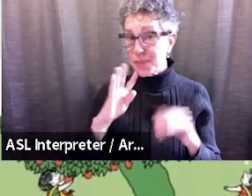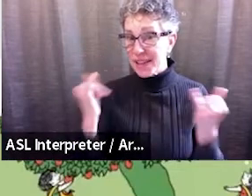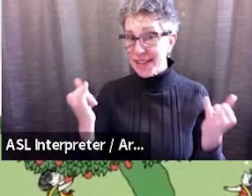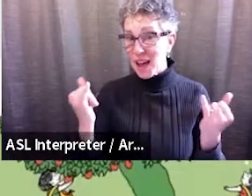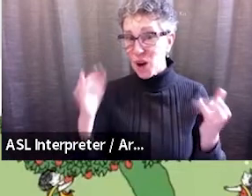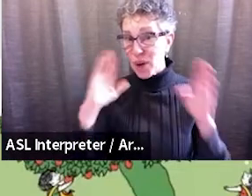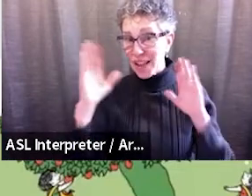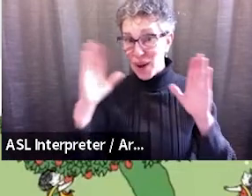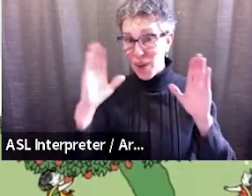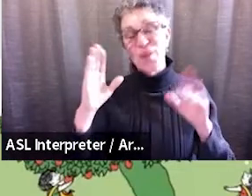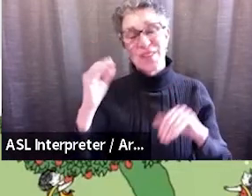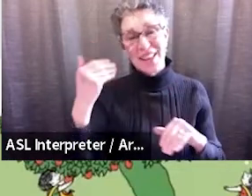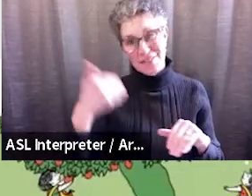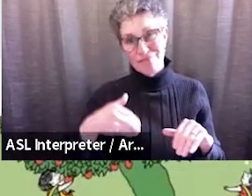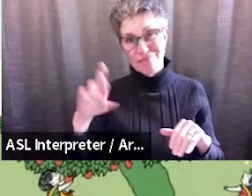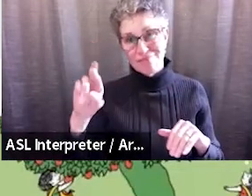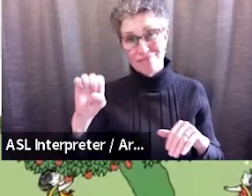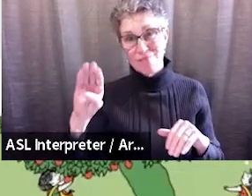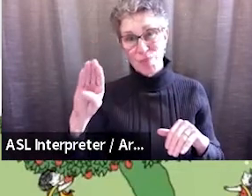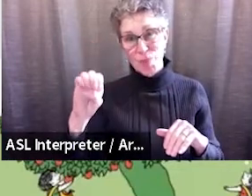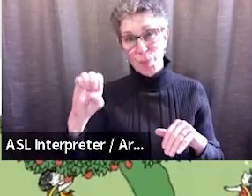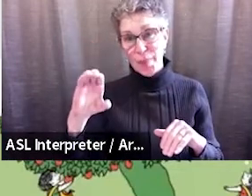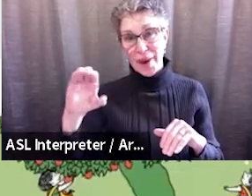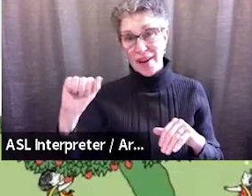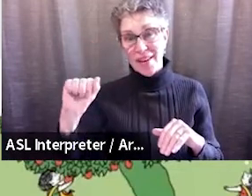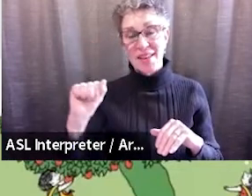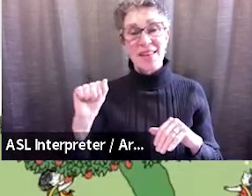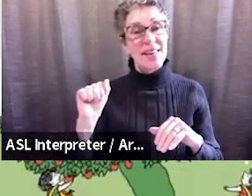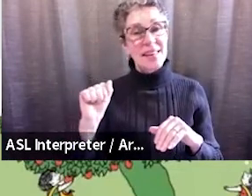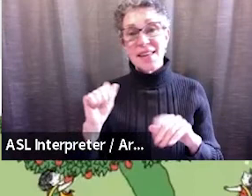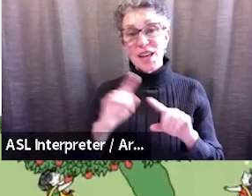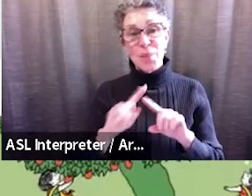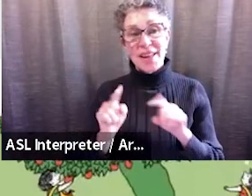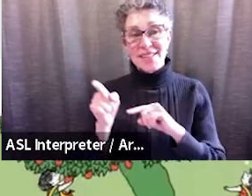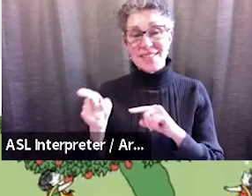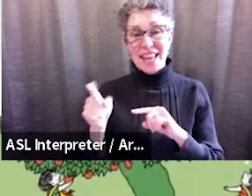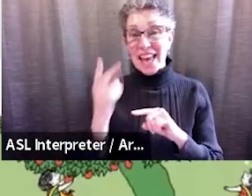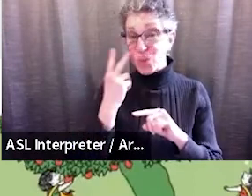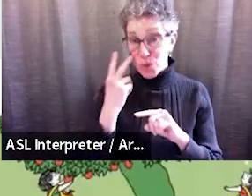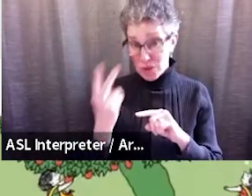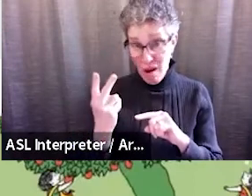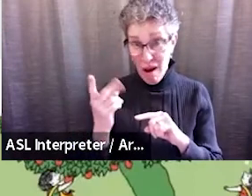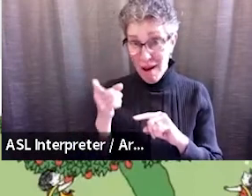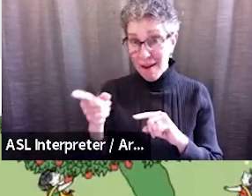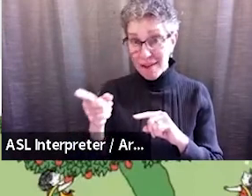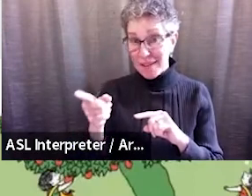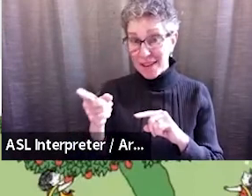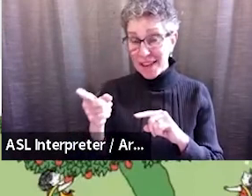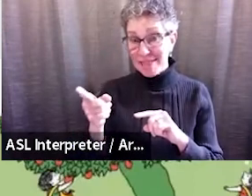Rebecca here again. So, unlike Nair's family, many family